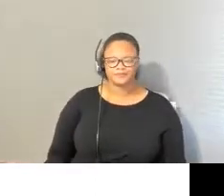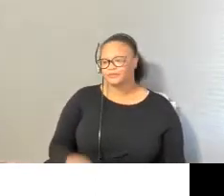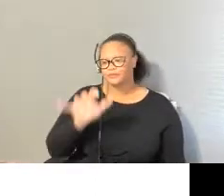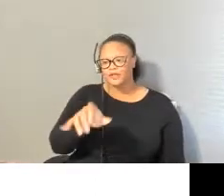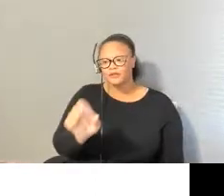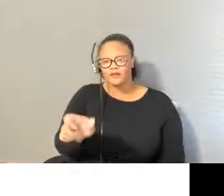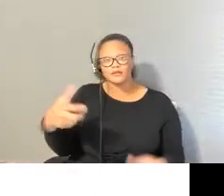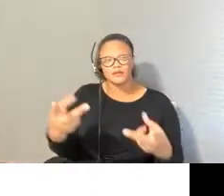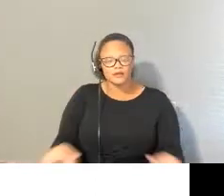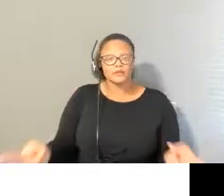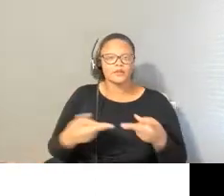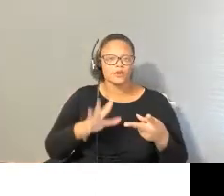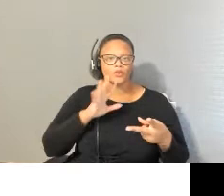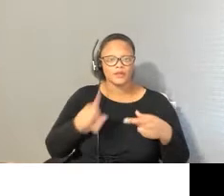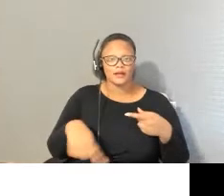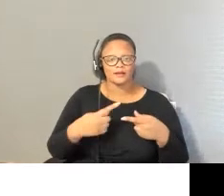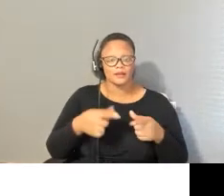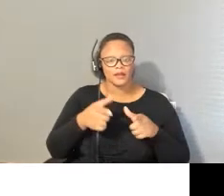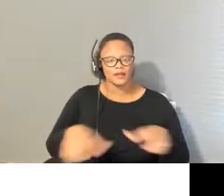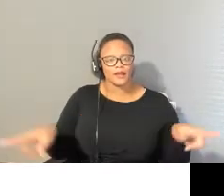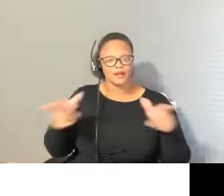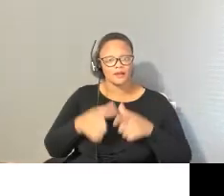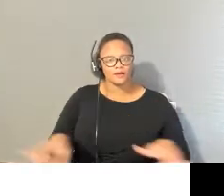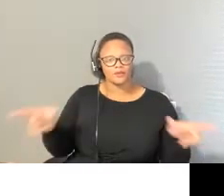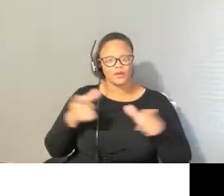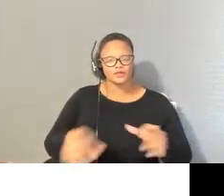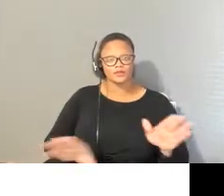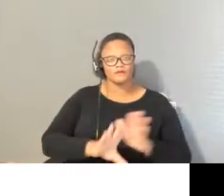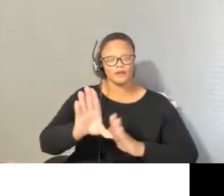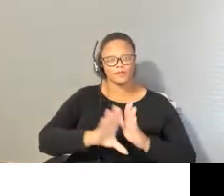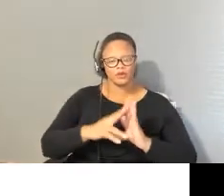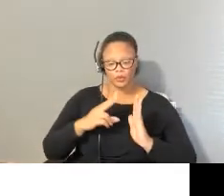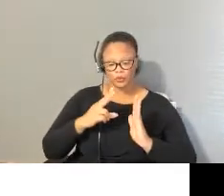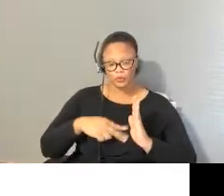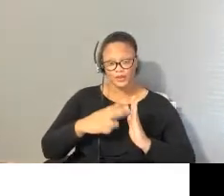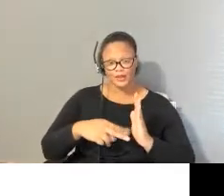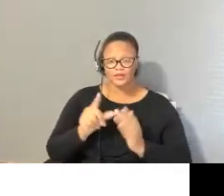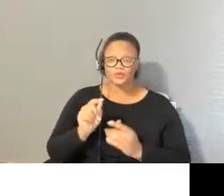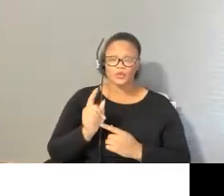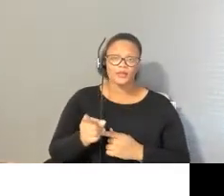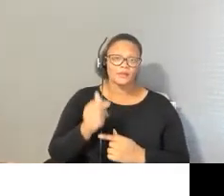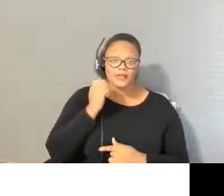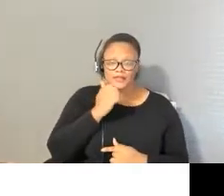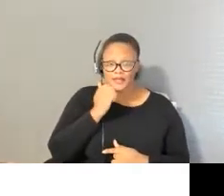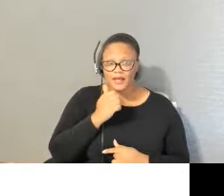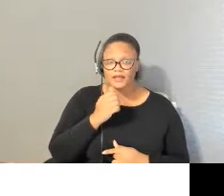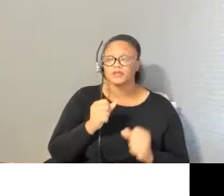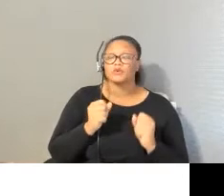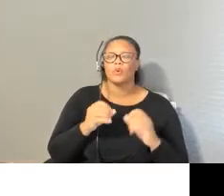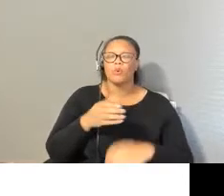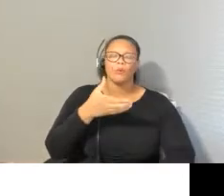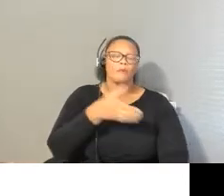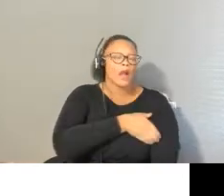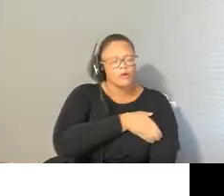about language development. Reading to our children 20 minutes a day is powerful.